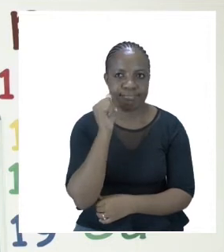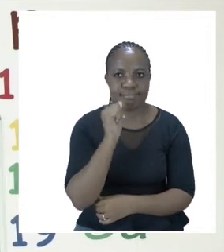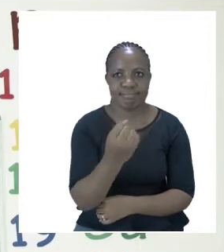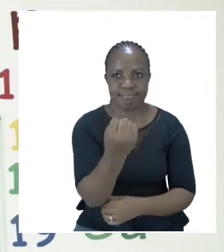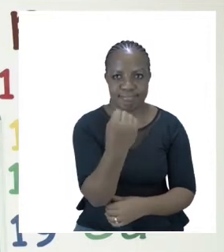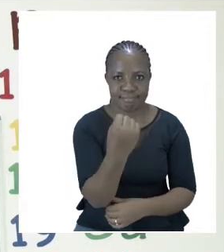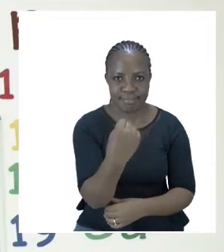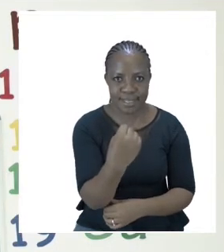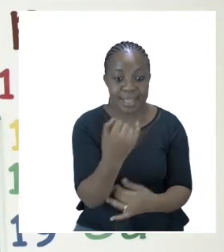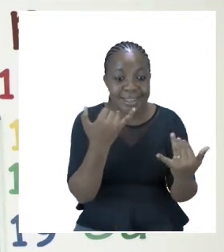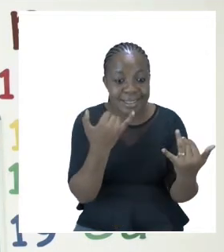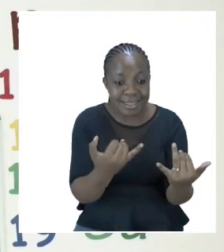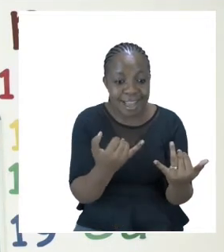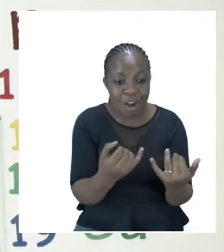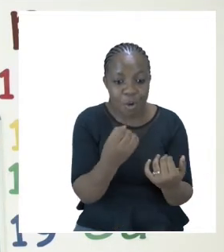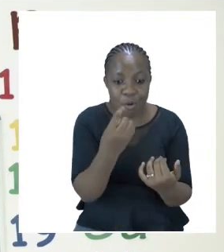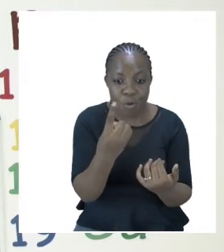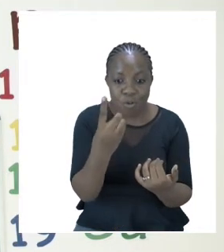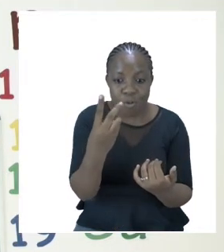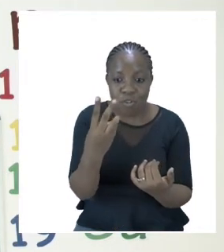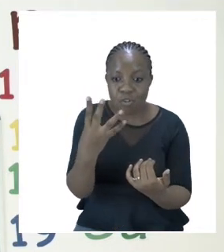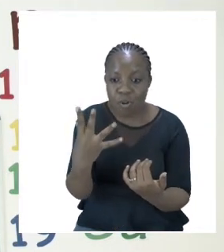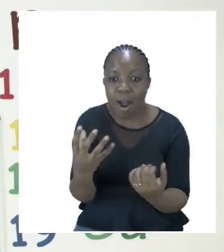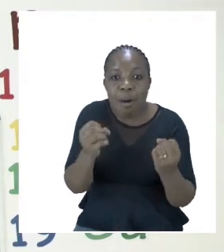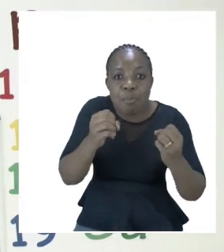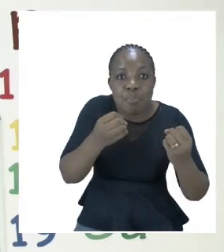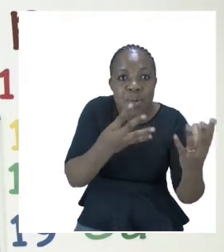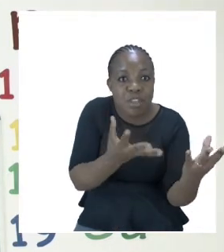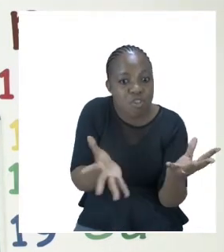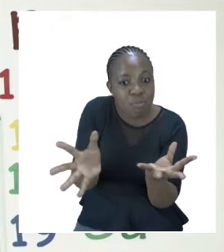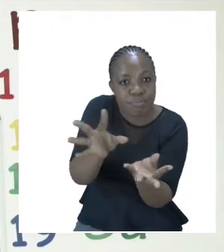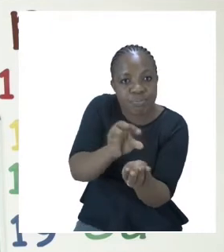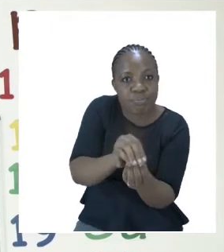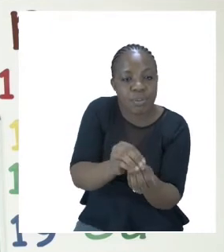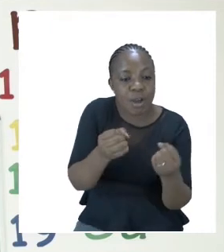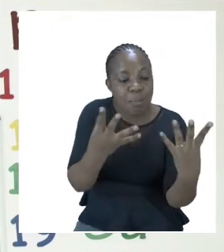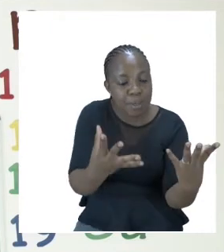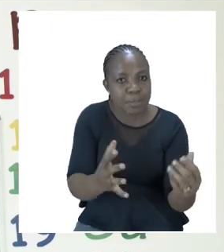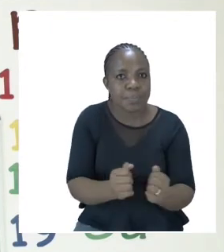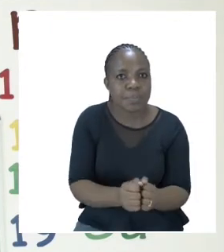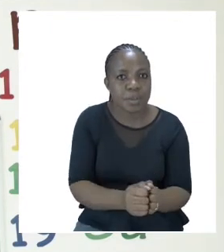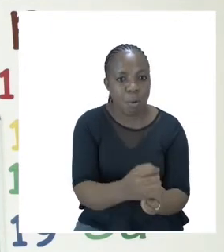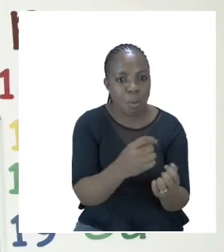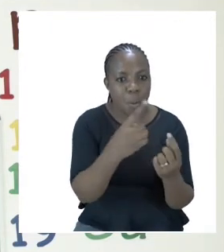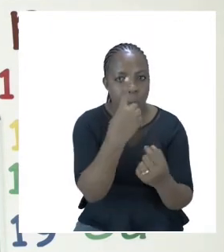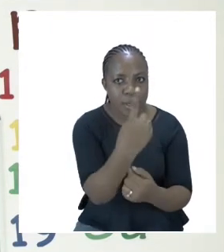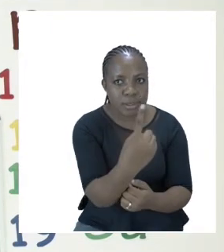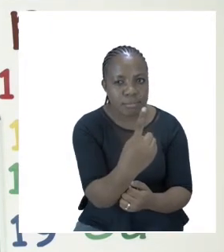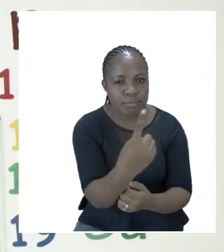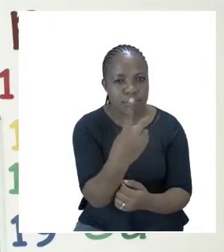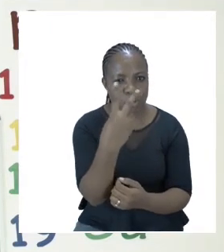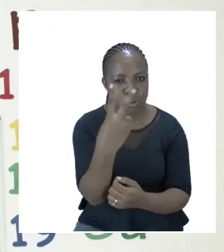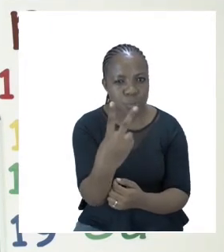count them to find out what our answer is. Let's go. Together, one,